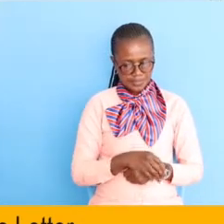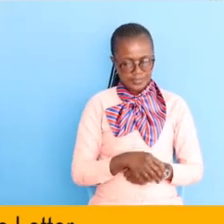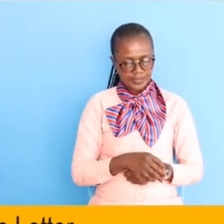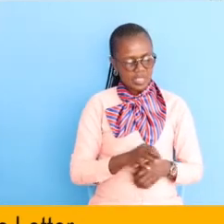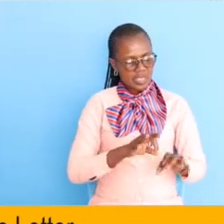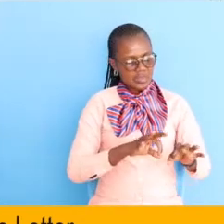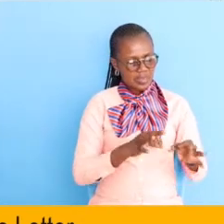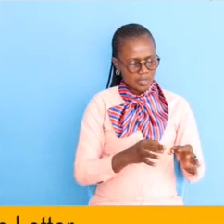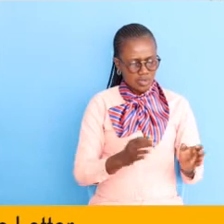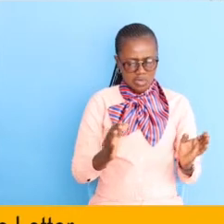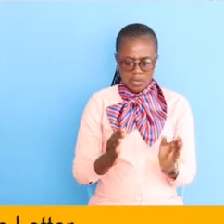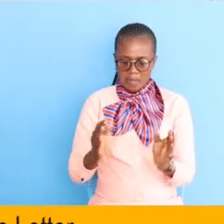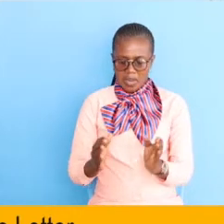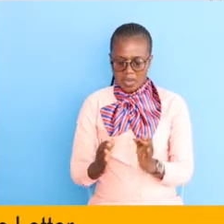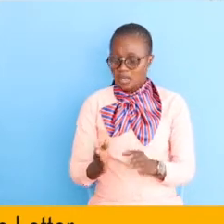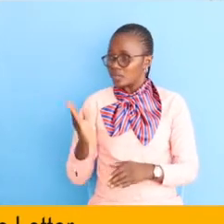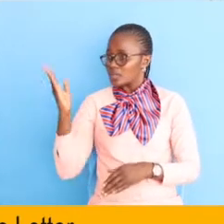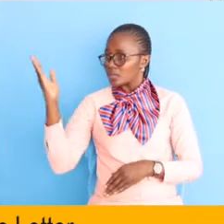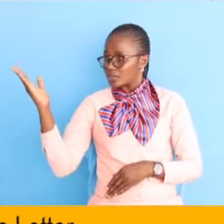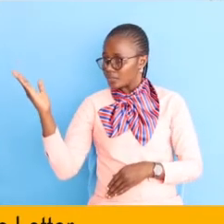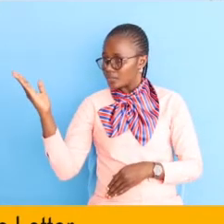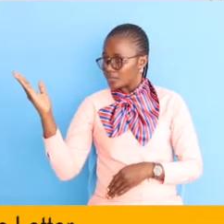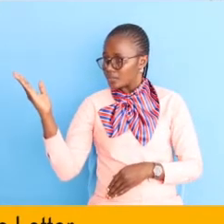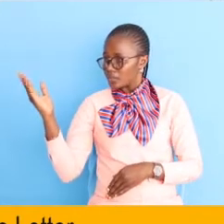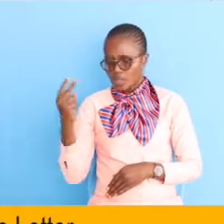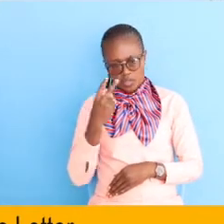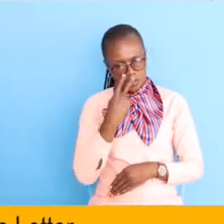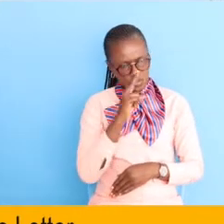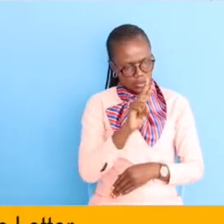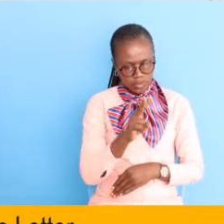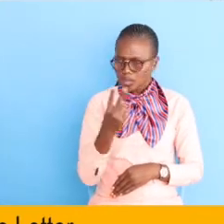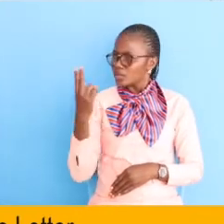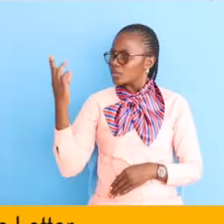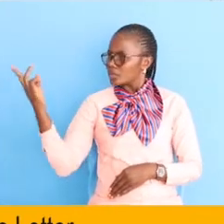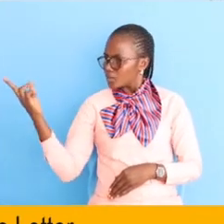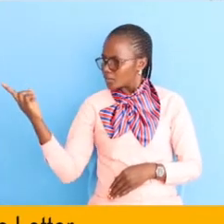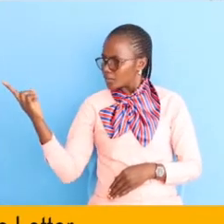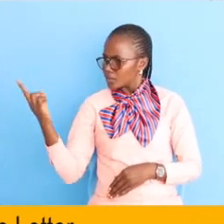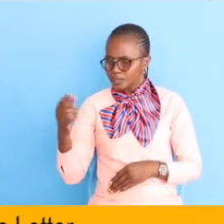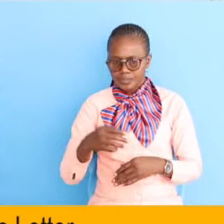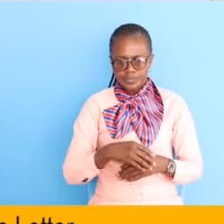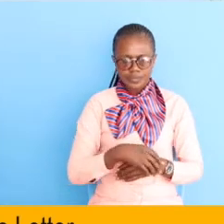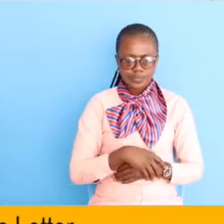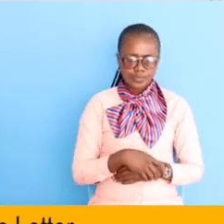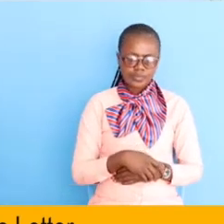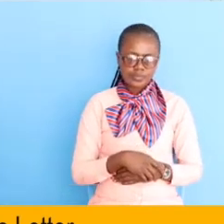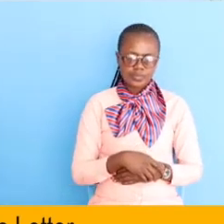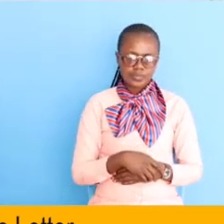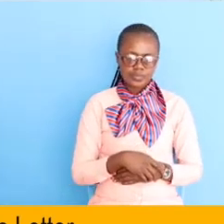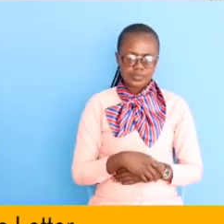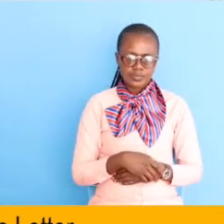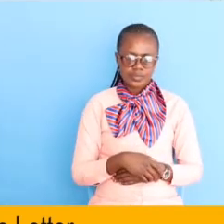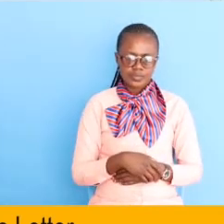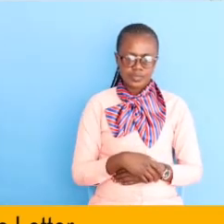we organize this? Or how can we see this in its presentation? So in that